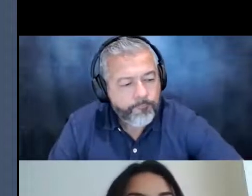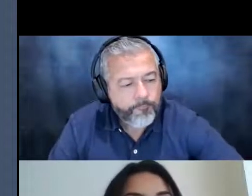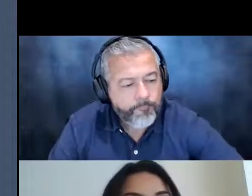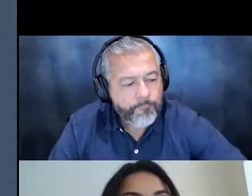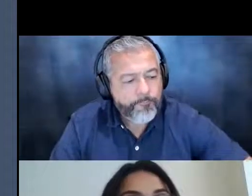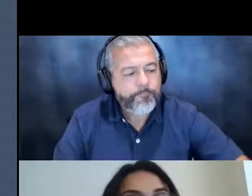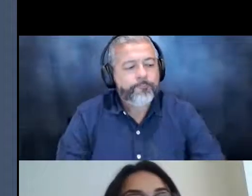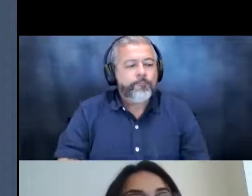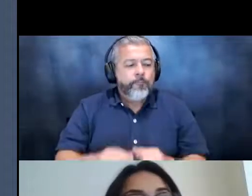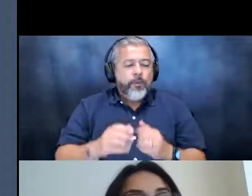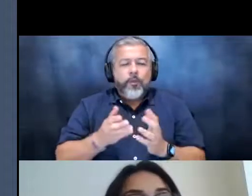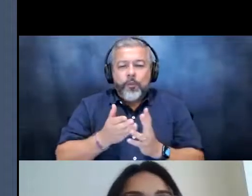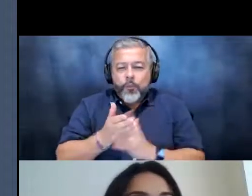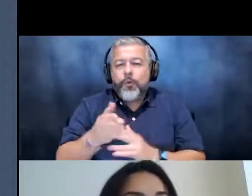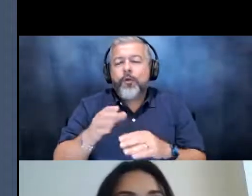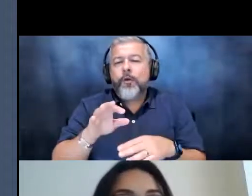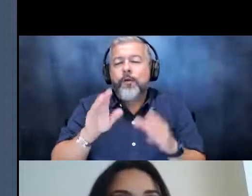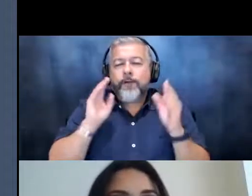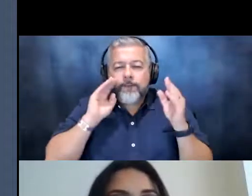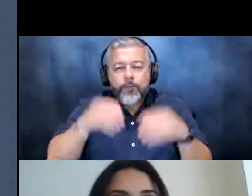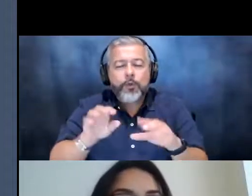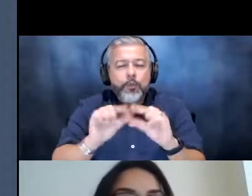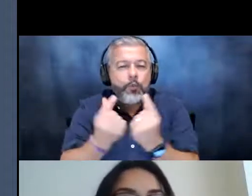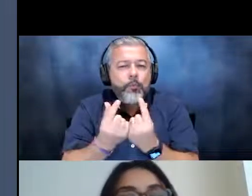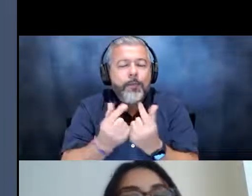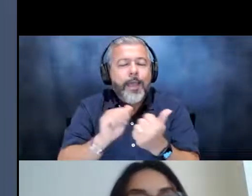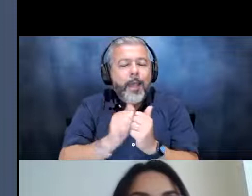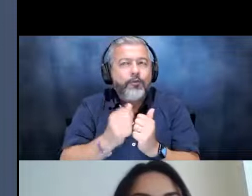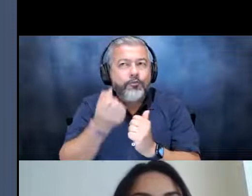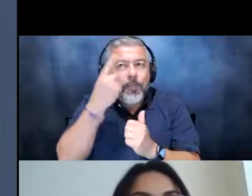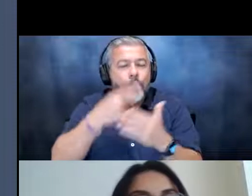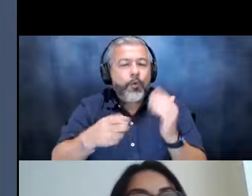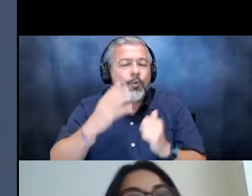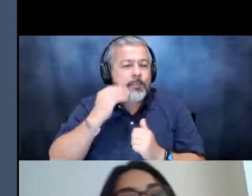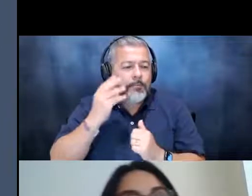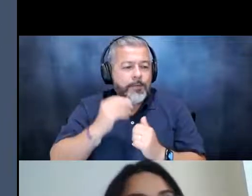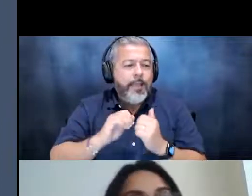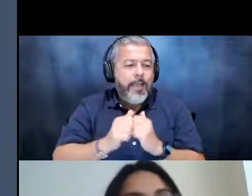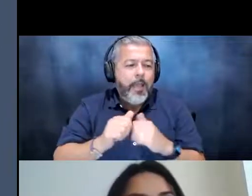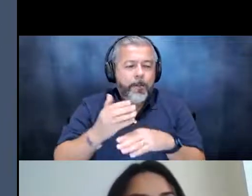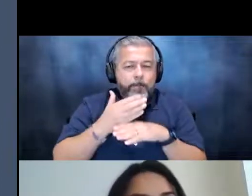focus groups how to understand what you experience and capture how partners are